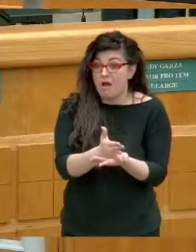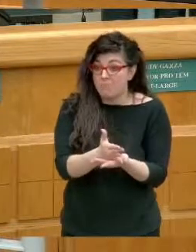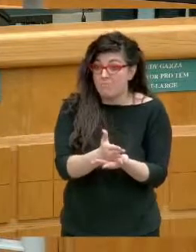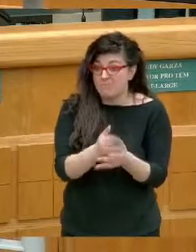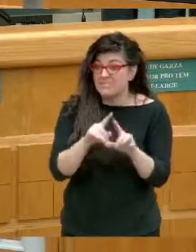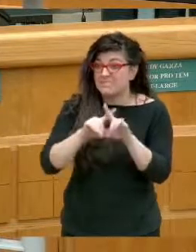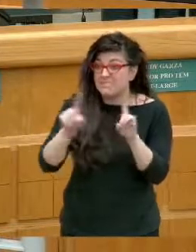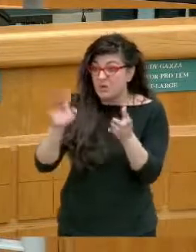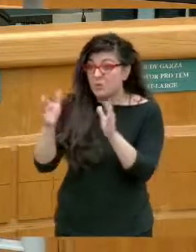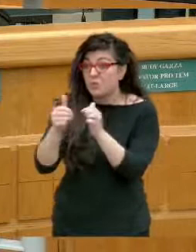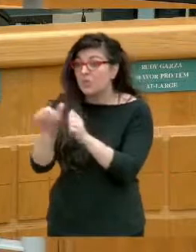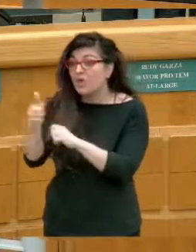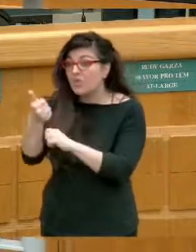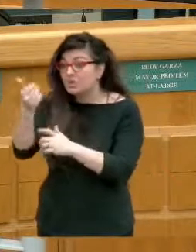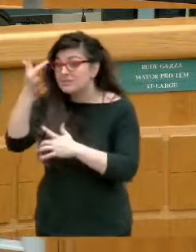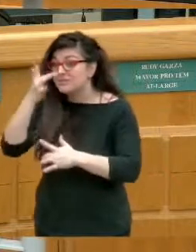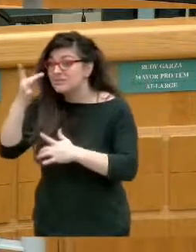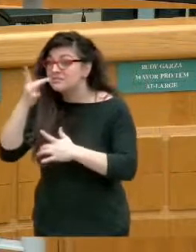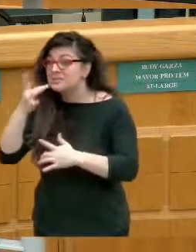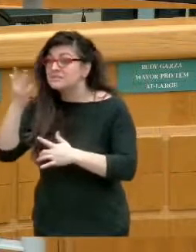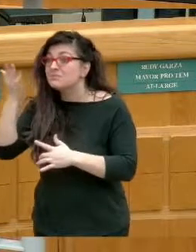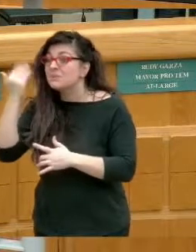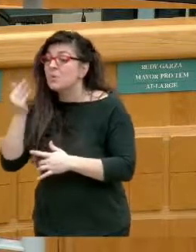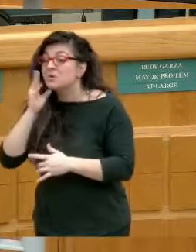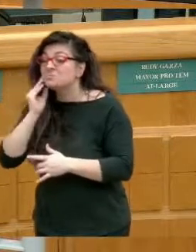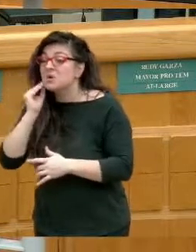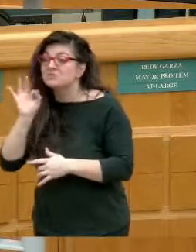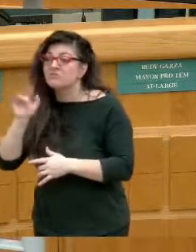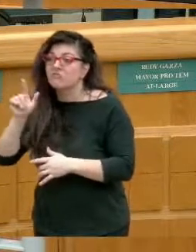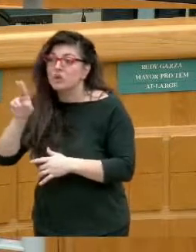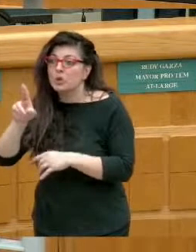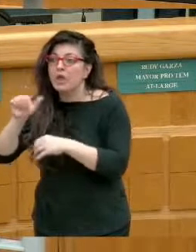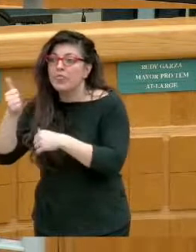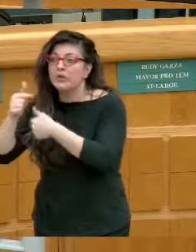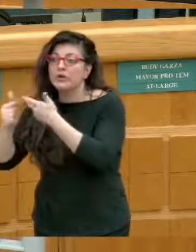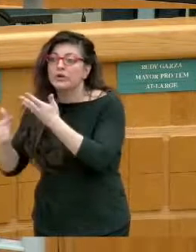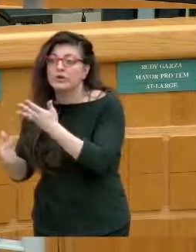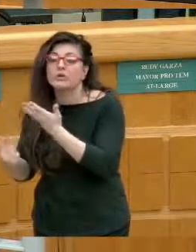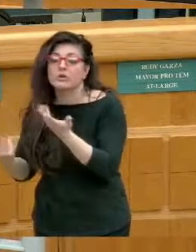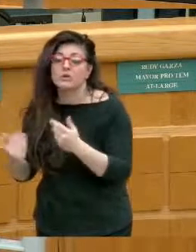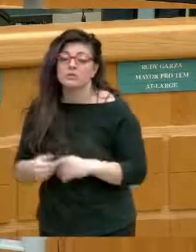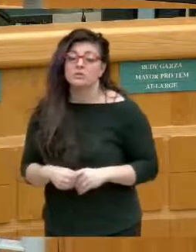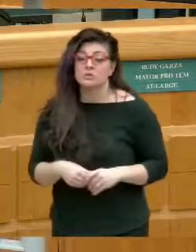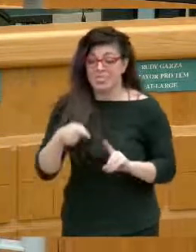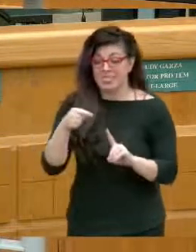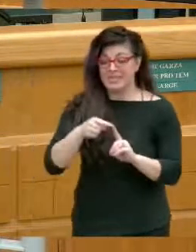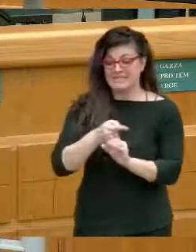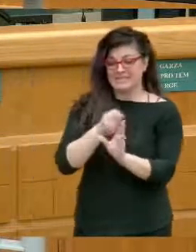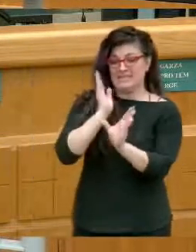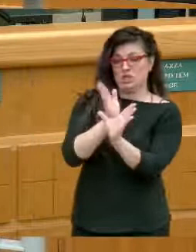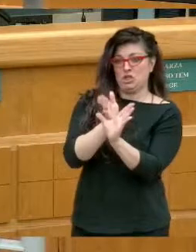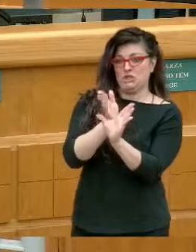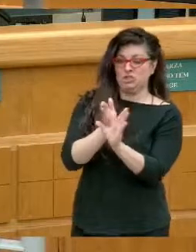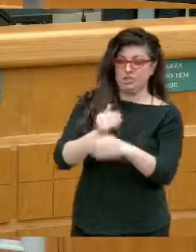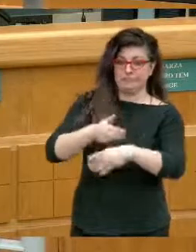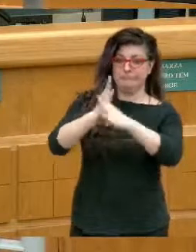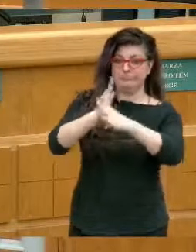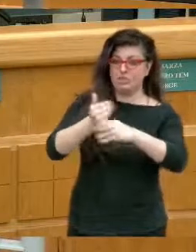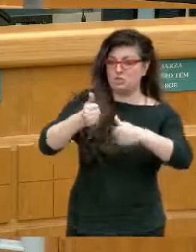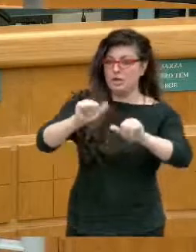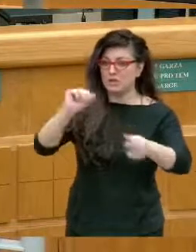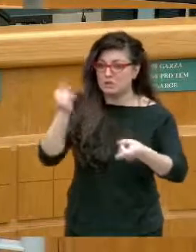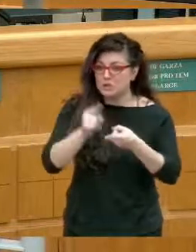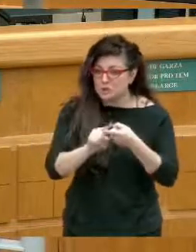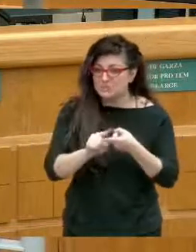other viruses that we've faced in the past. So we're doing the interventions to try to reduce this number. Our estimate